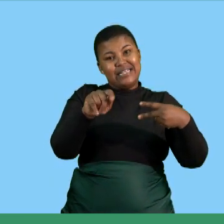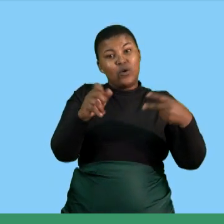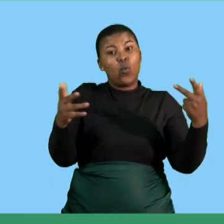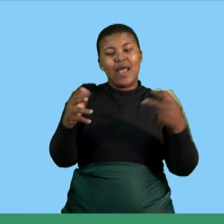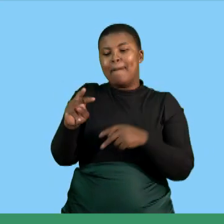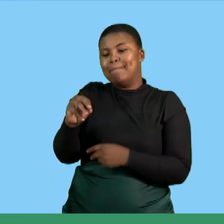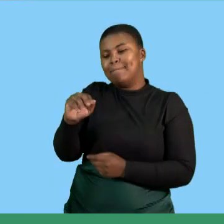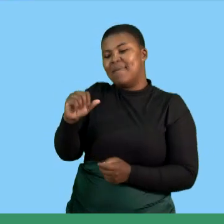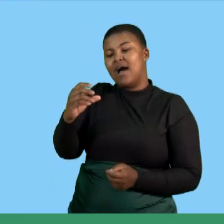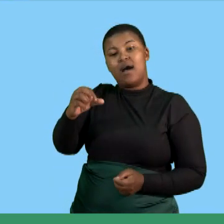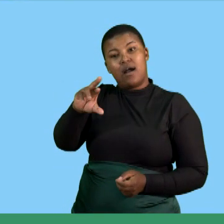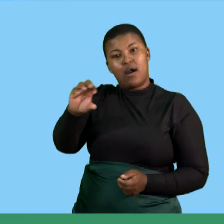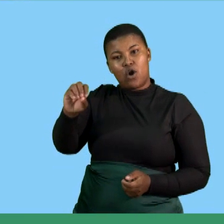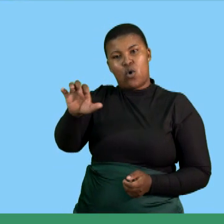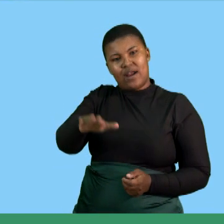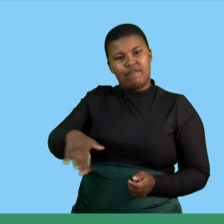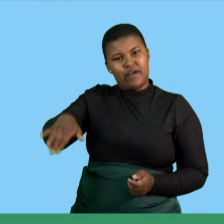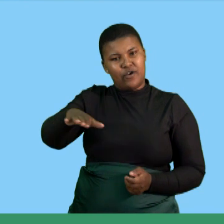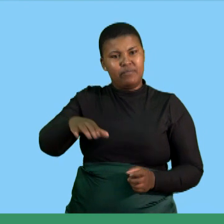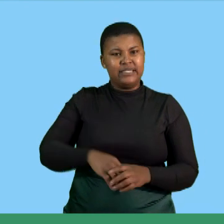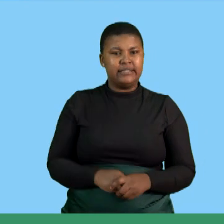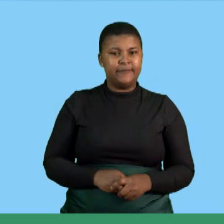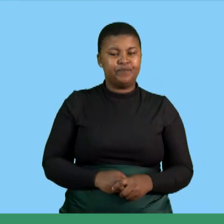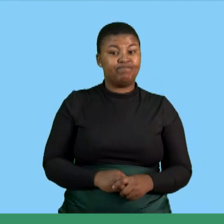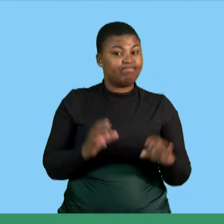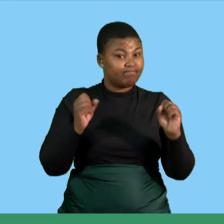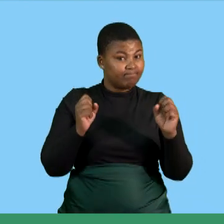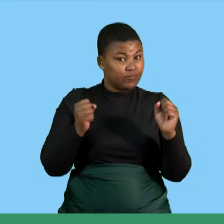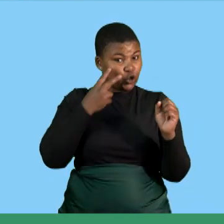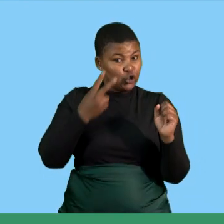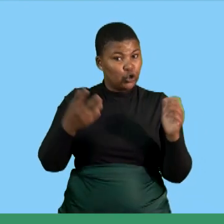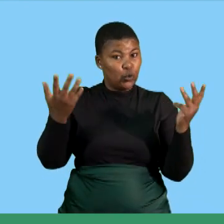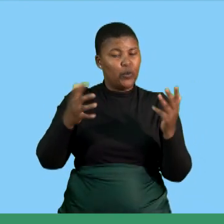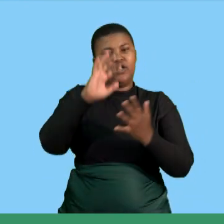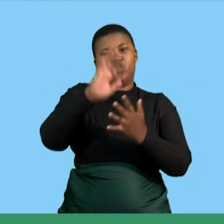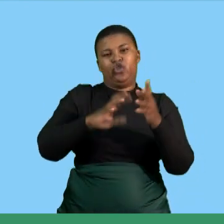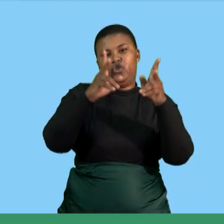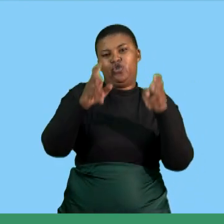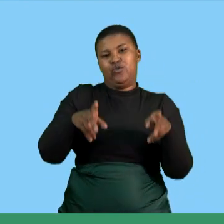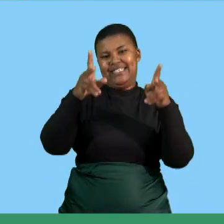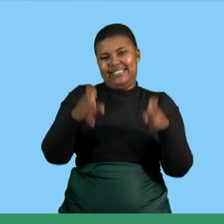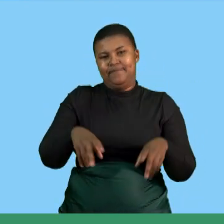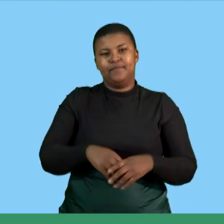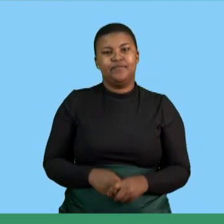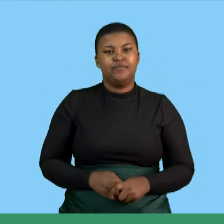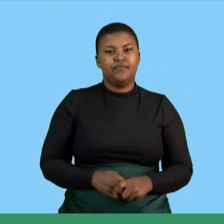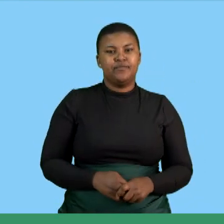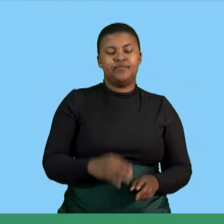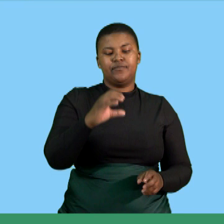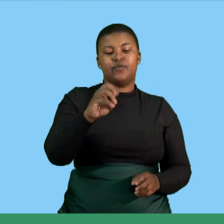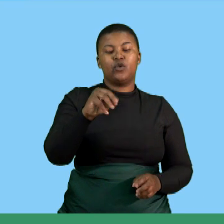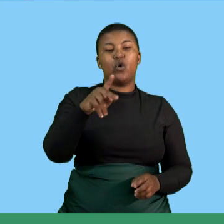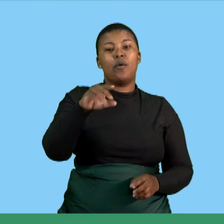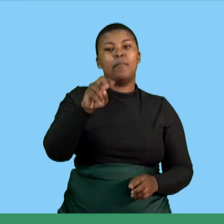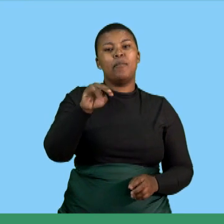macro environment. All right, addressed in the scenario. So when we think of the components, we think